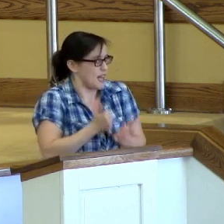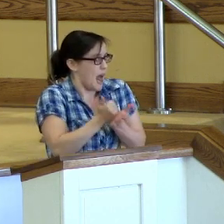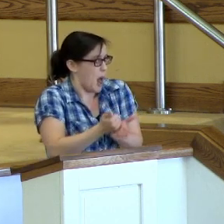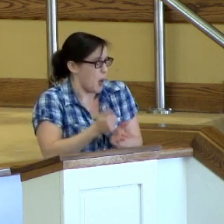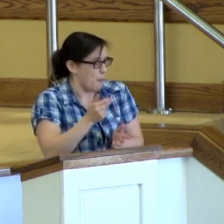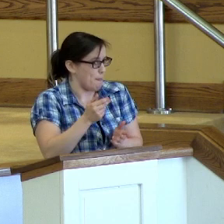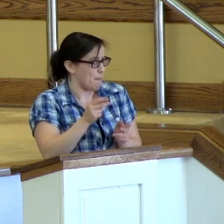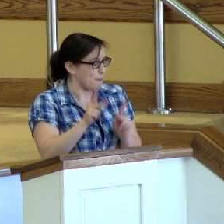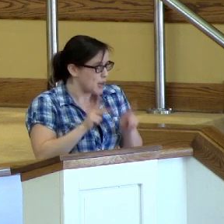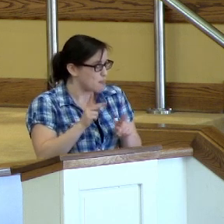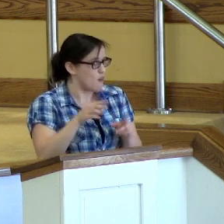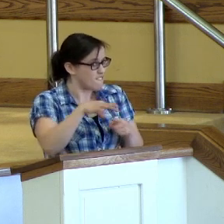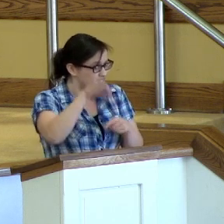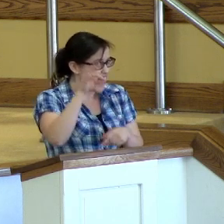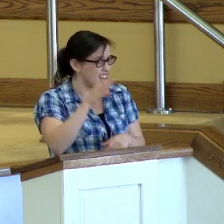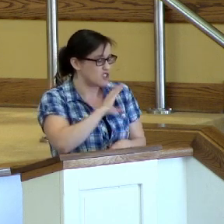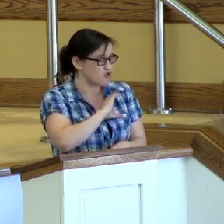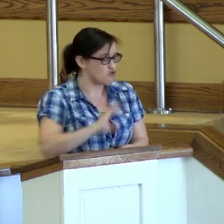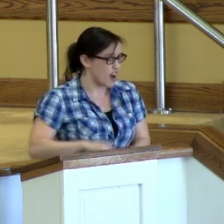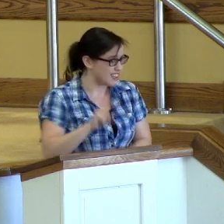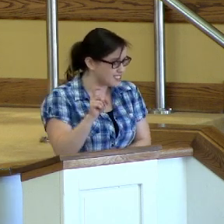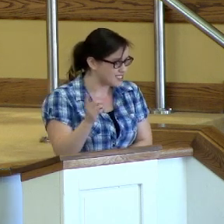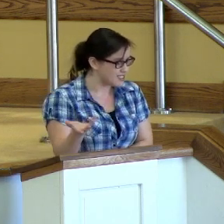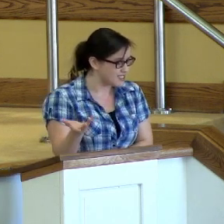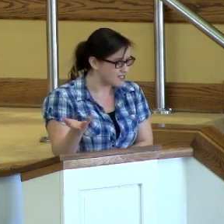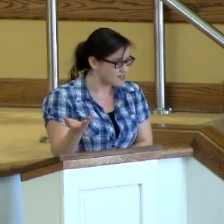a guy years ago said about, you know,